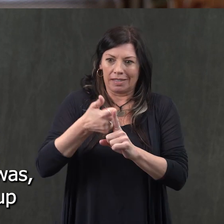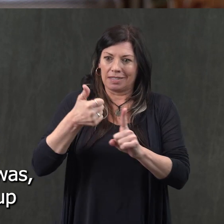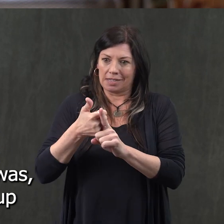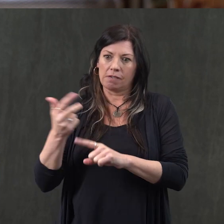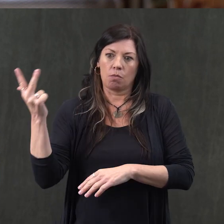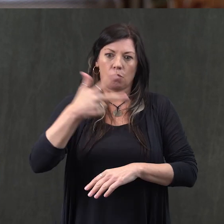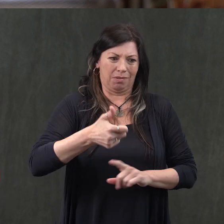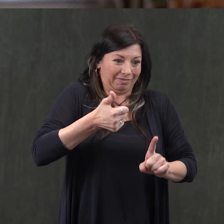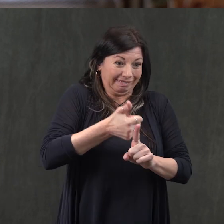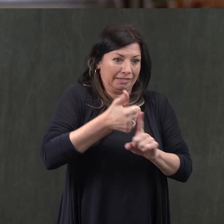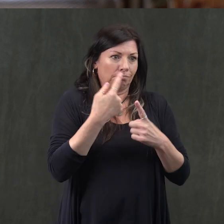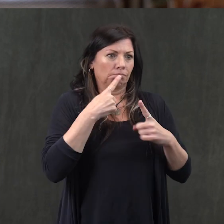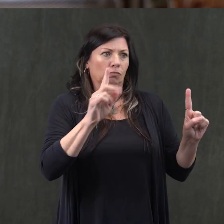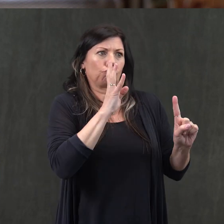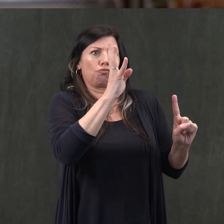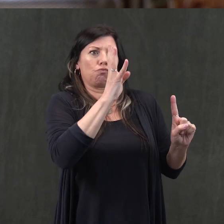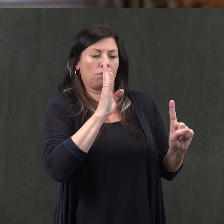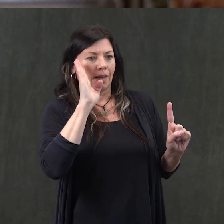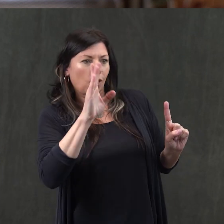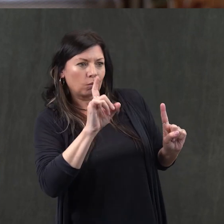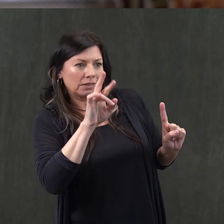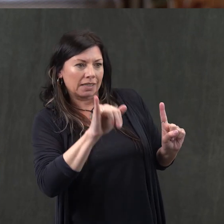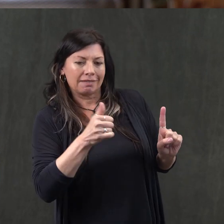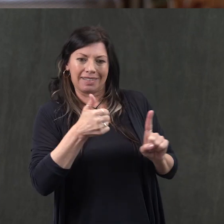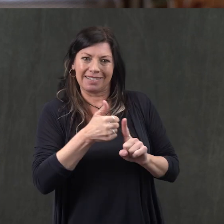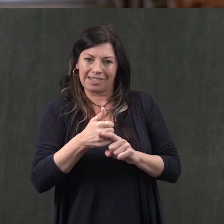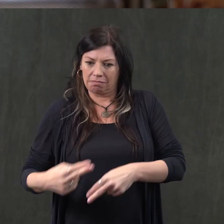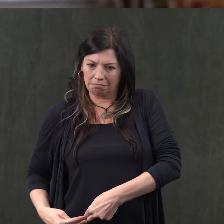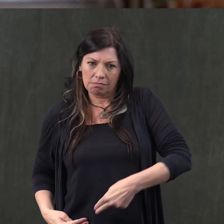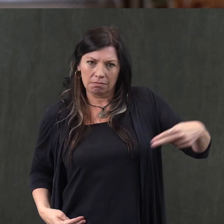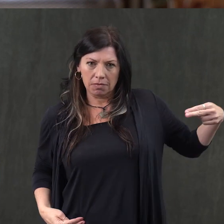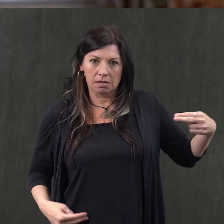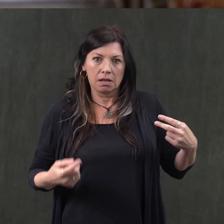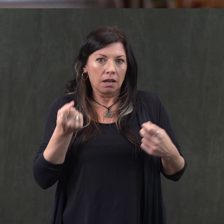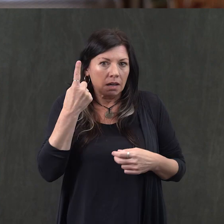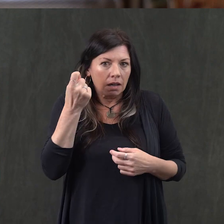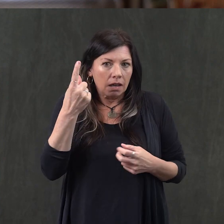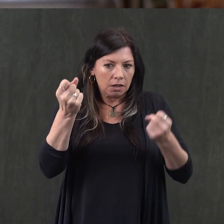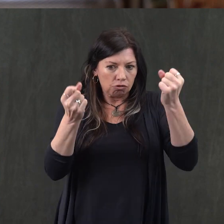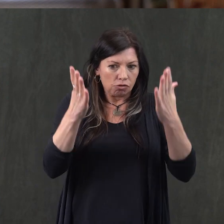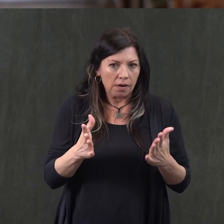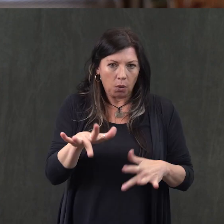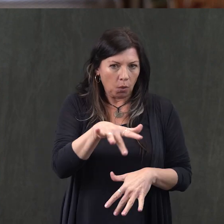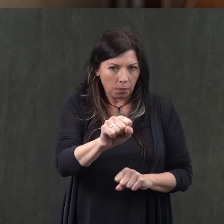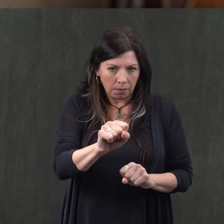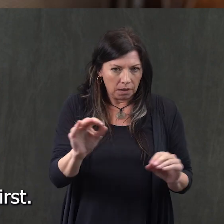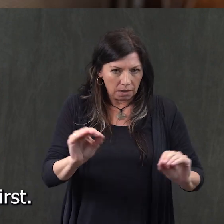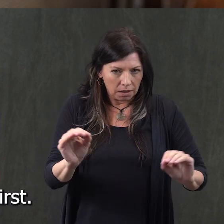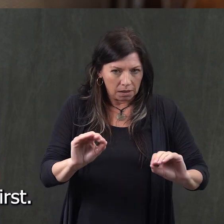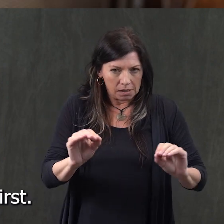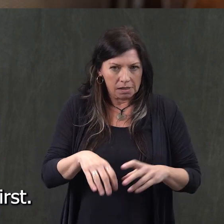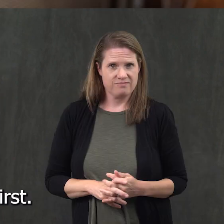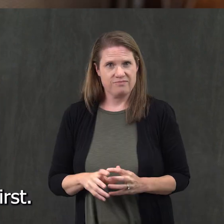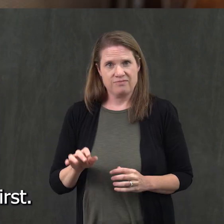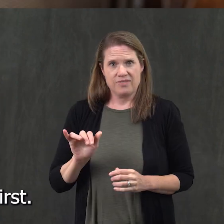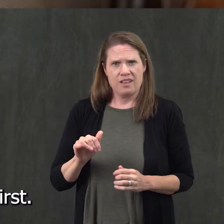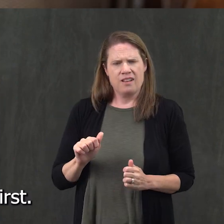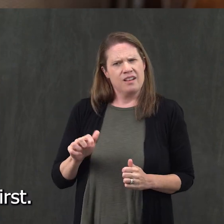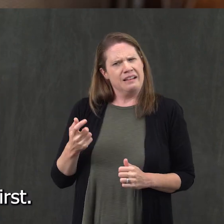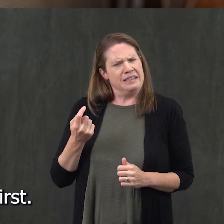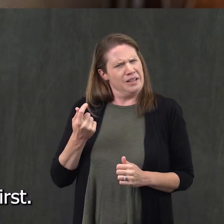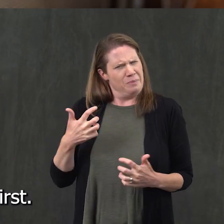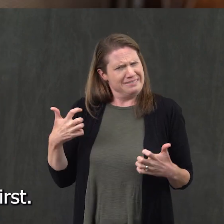did the car pull up and say, "Hello, Daisy," but then it then buckled itself. There was no one in the driver's seat. Amber. It was a